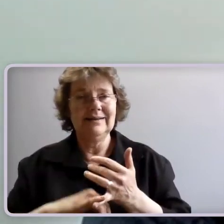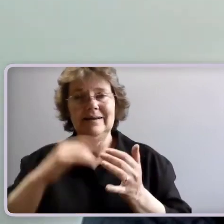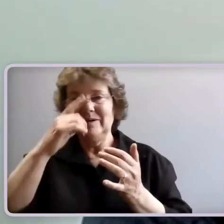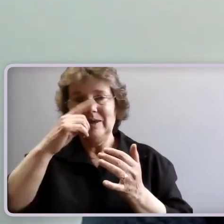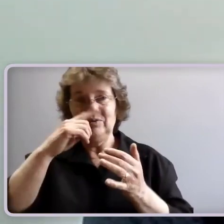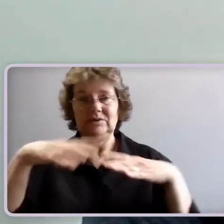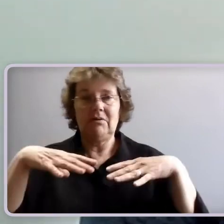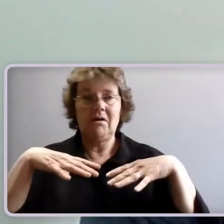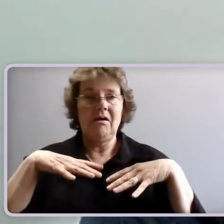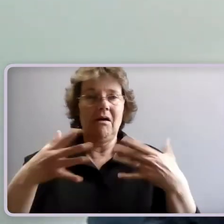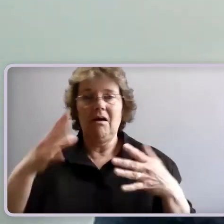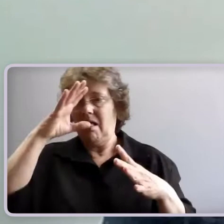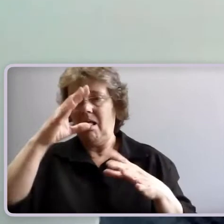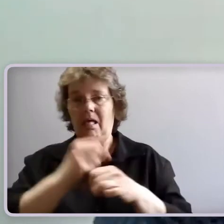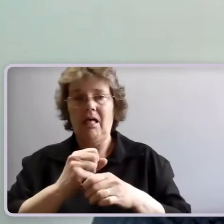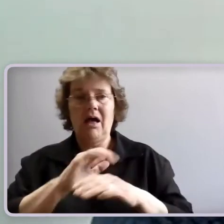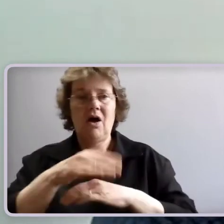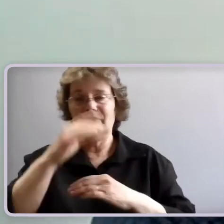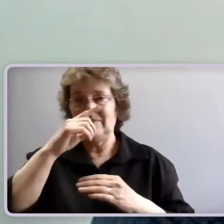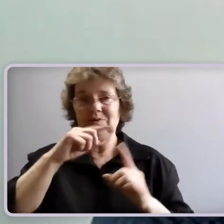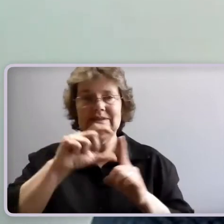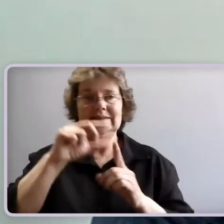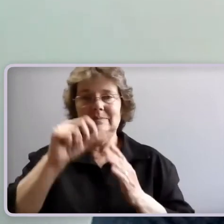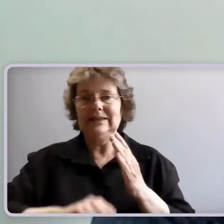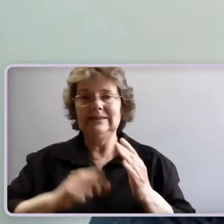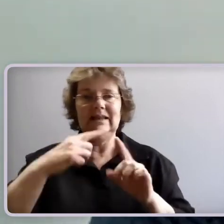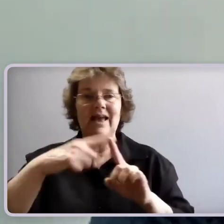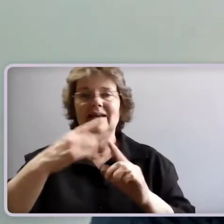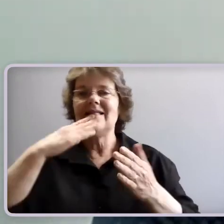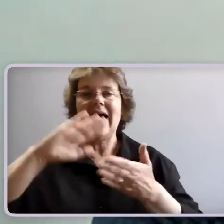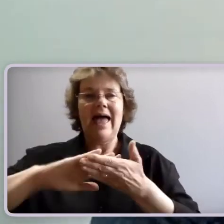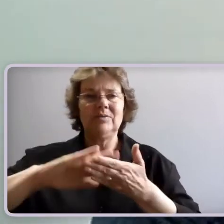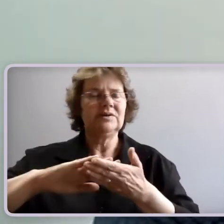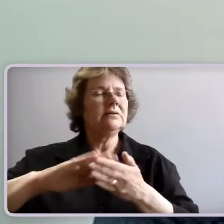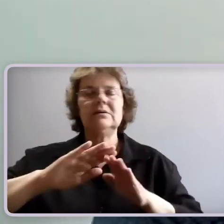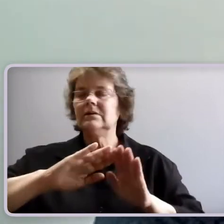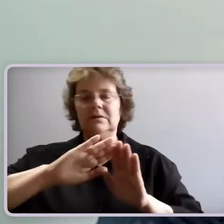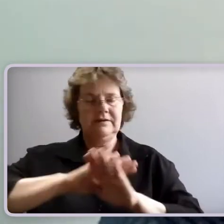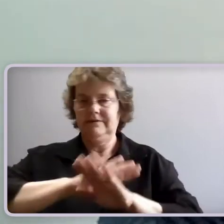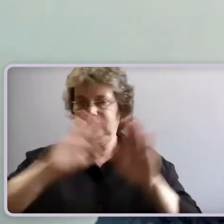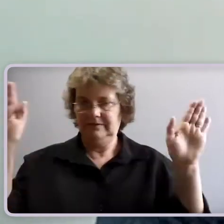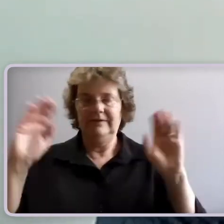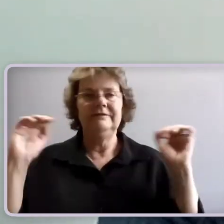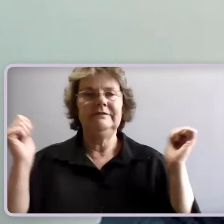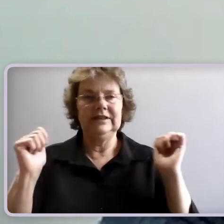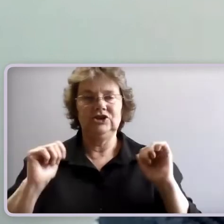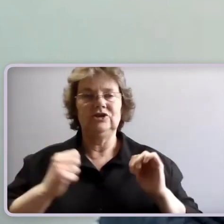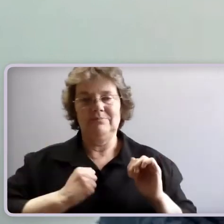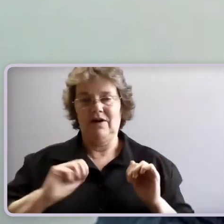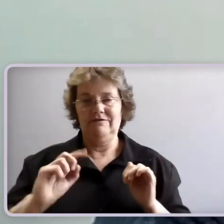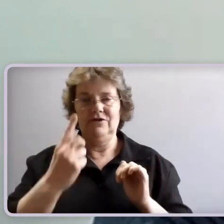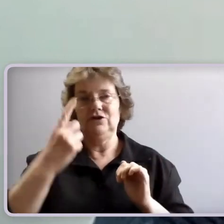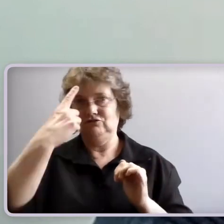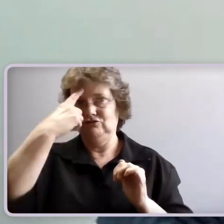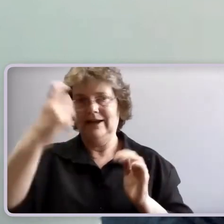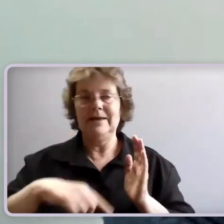people's disability and labels are left behind. So that's first recommendation. Secondly